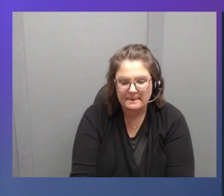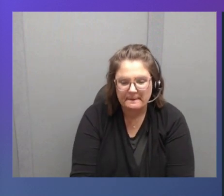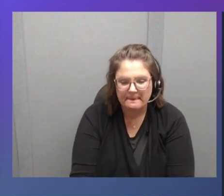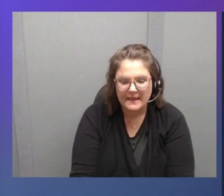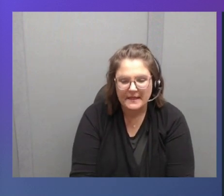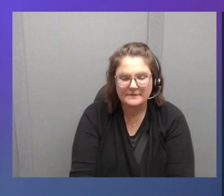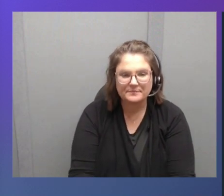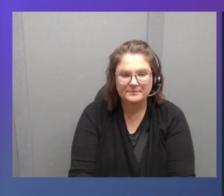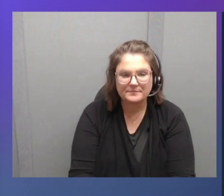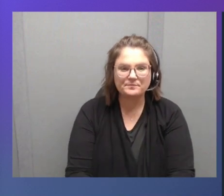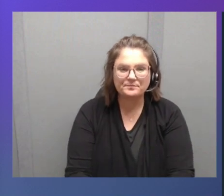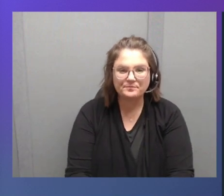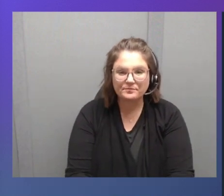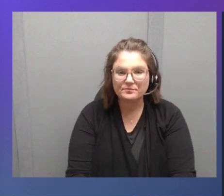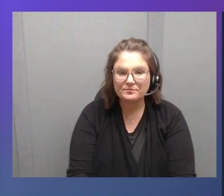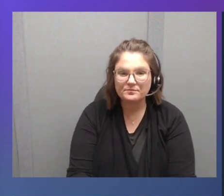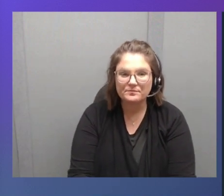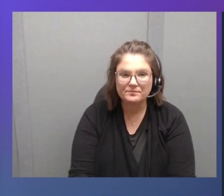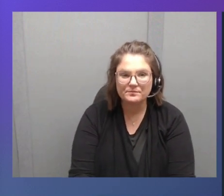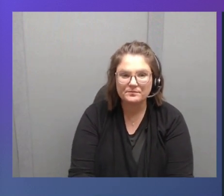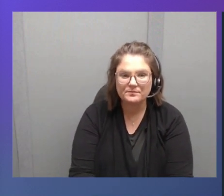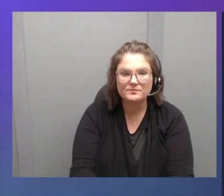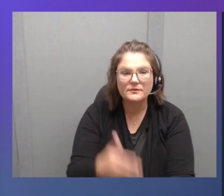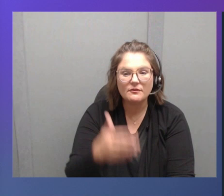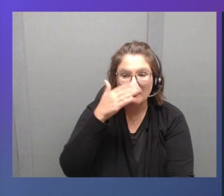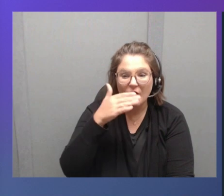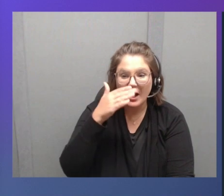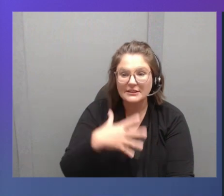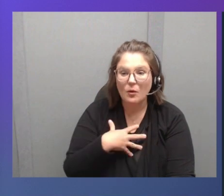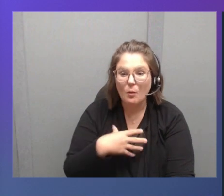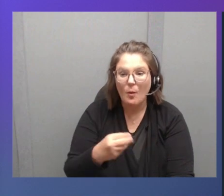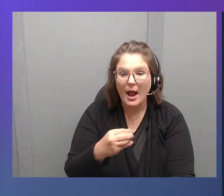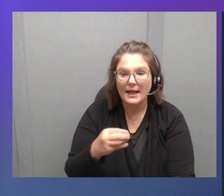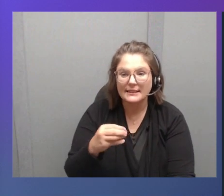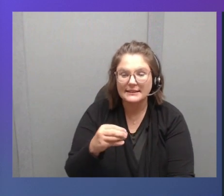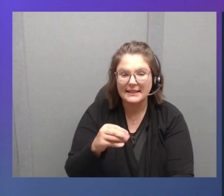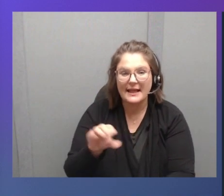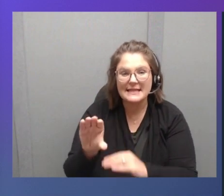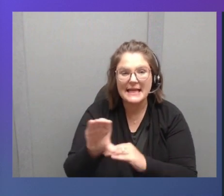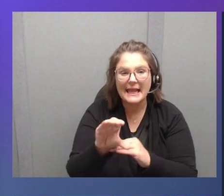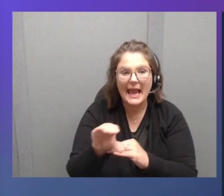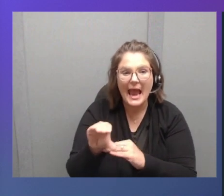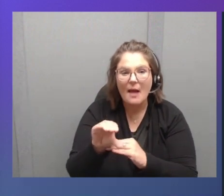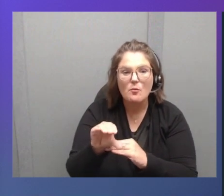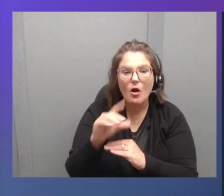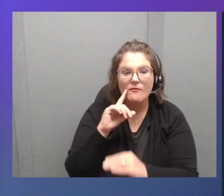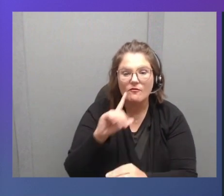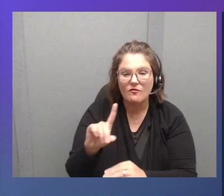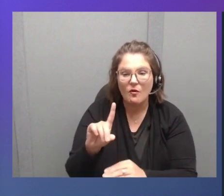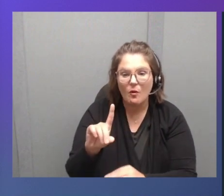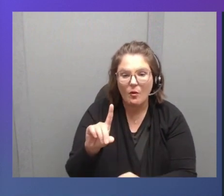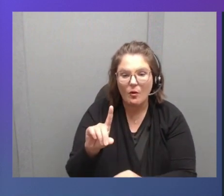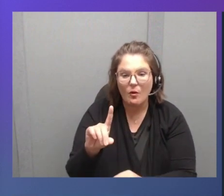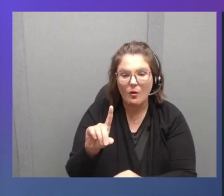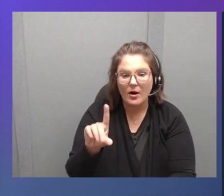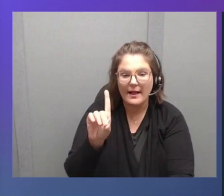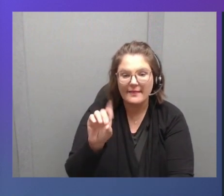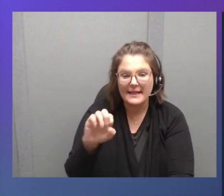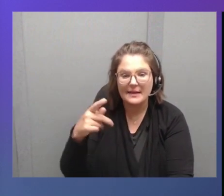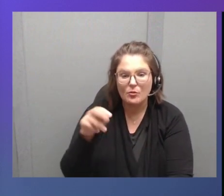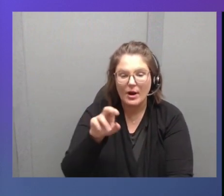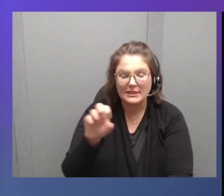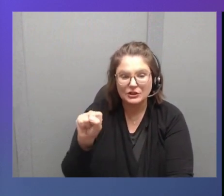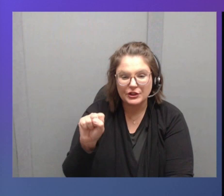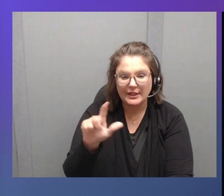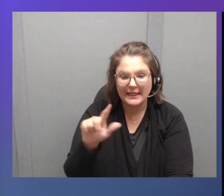Sure, and sure. So in the front, you see the little white box there. Okay. That's a camera, obviously used for the DeepRacer lead. So we're using that with Kinesis Video Stream,